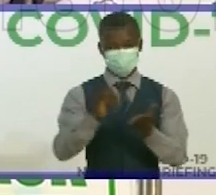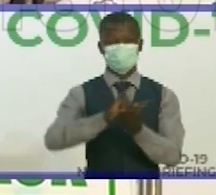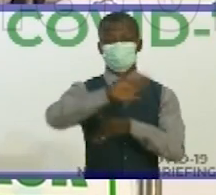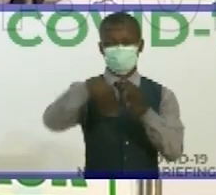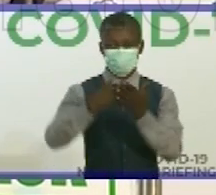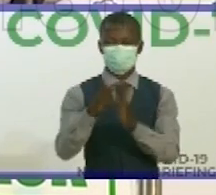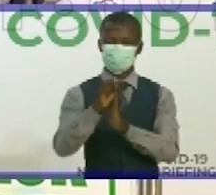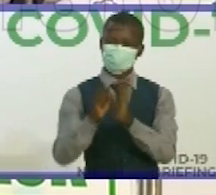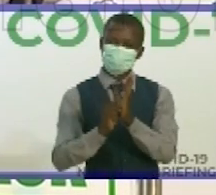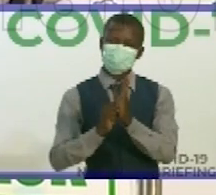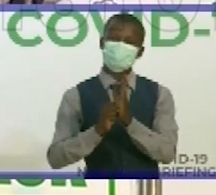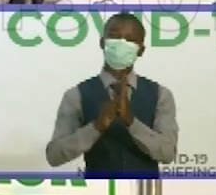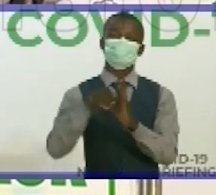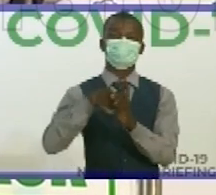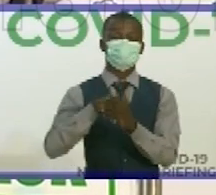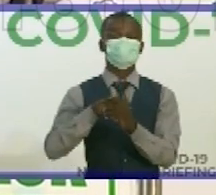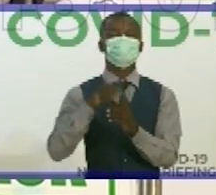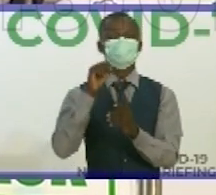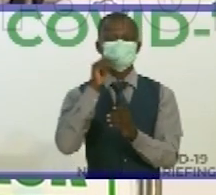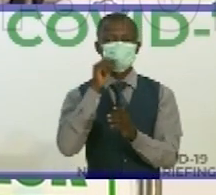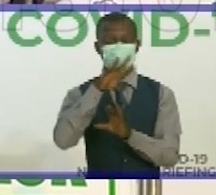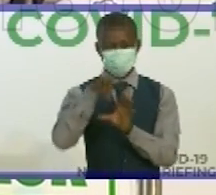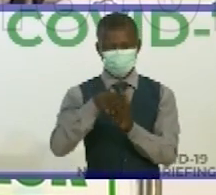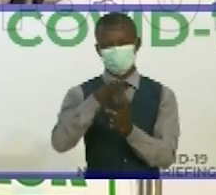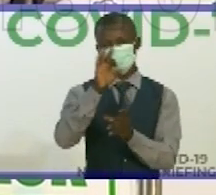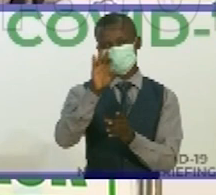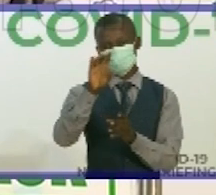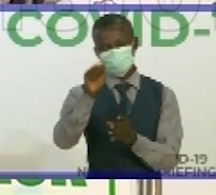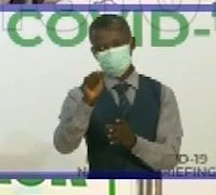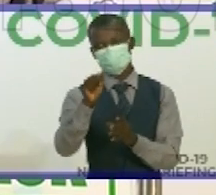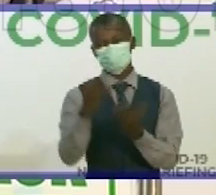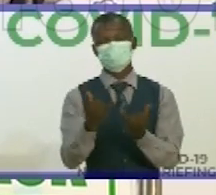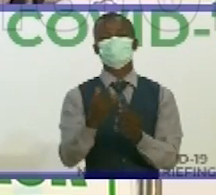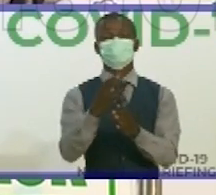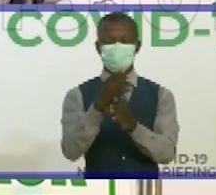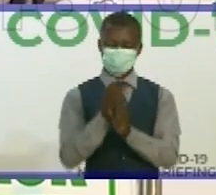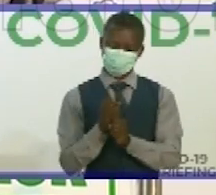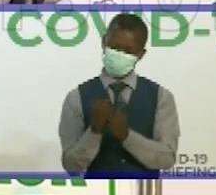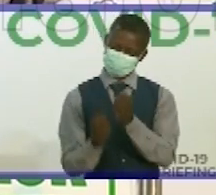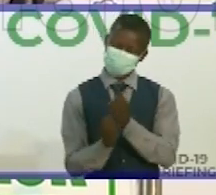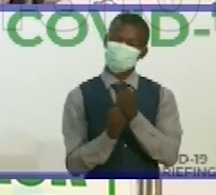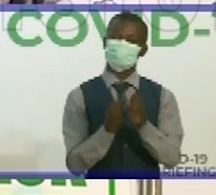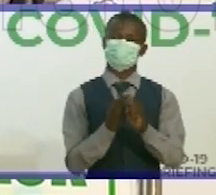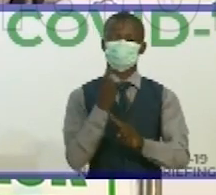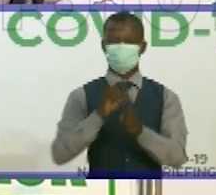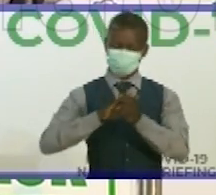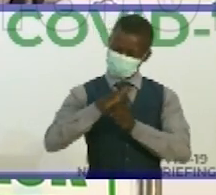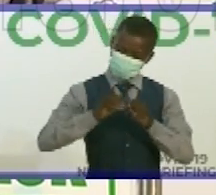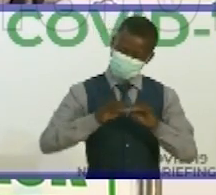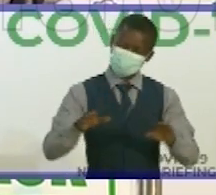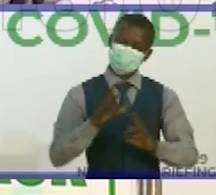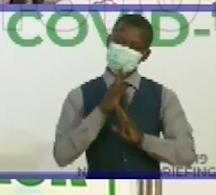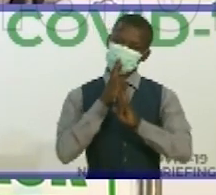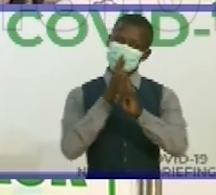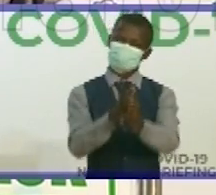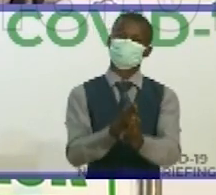Federation, including the FCT, are receiving support from the COVID-19 response through the